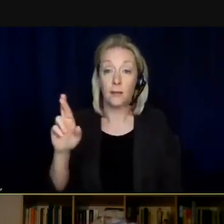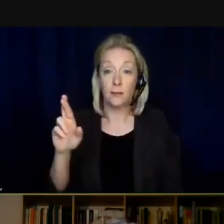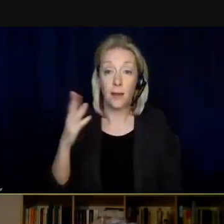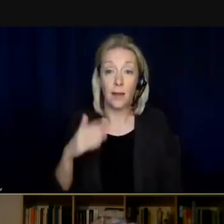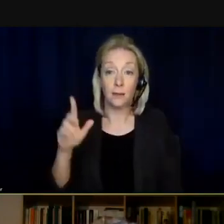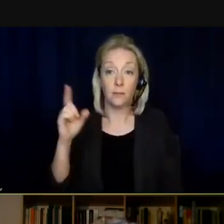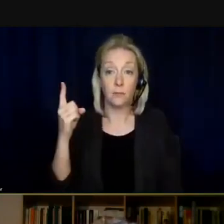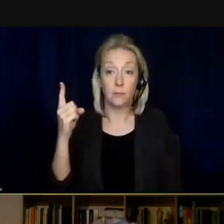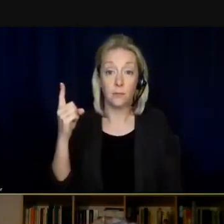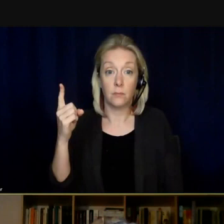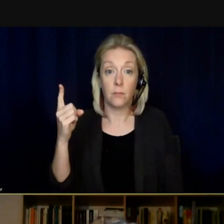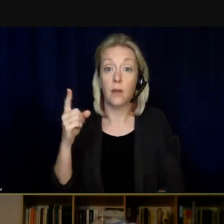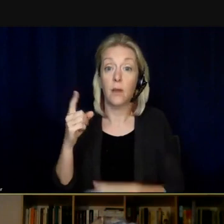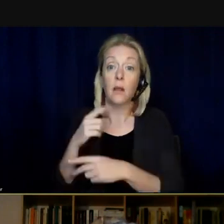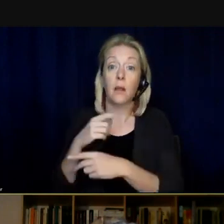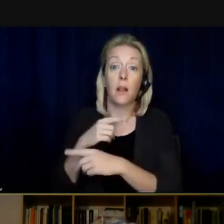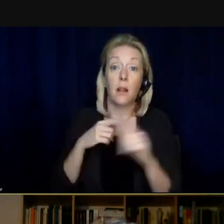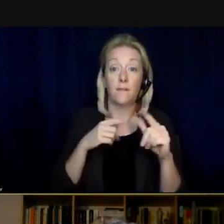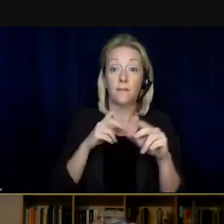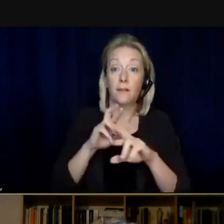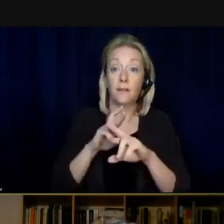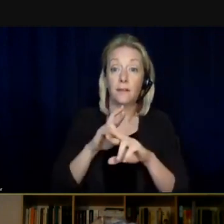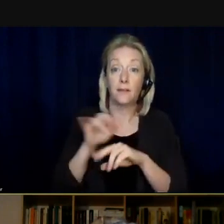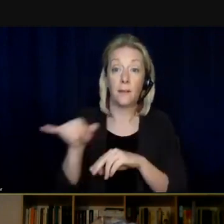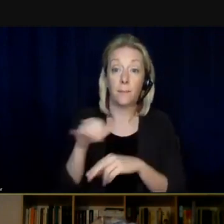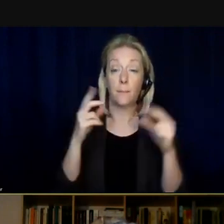same. Then we do a search.